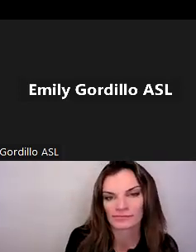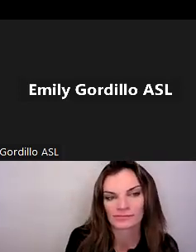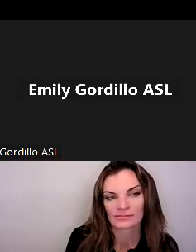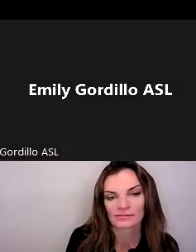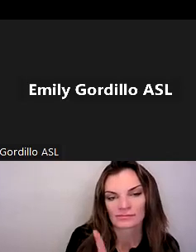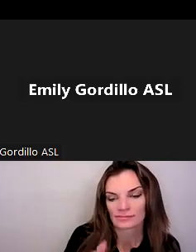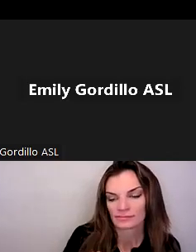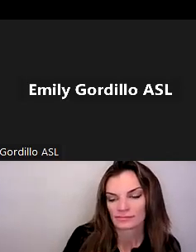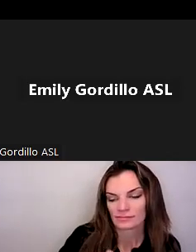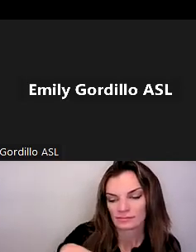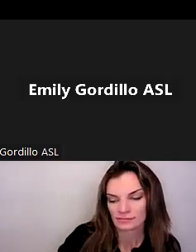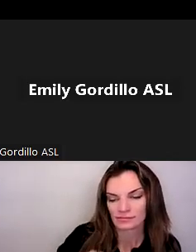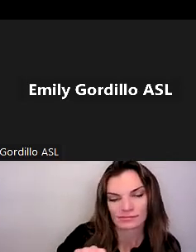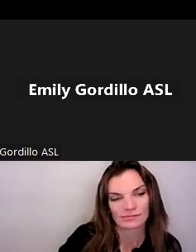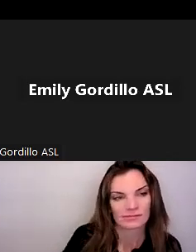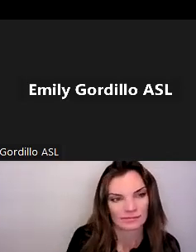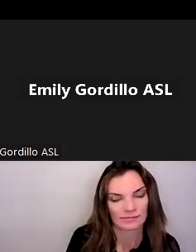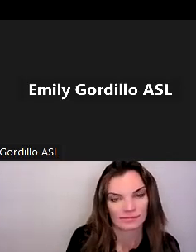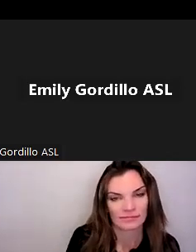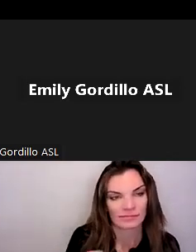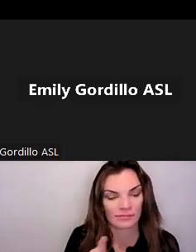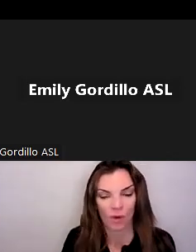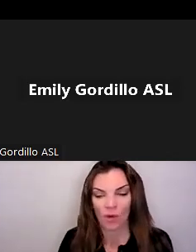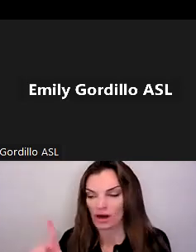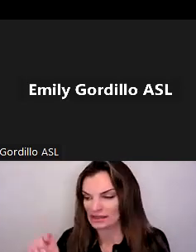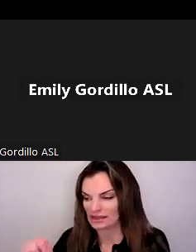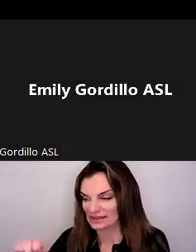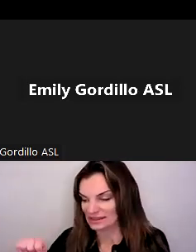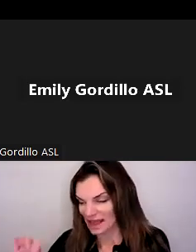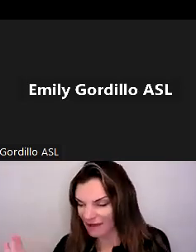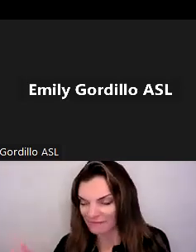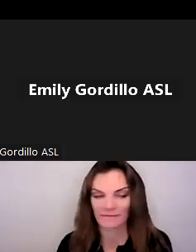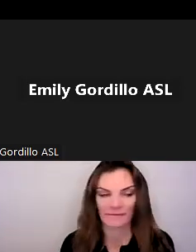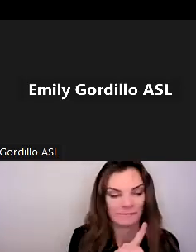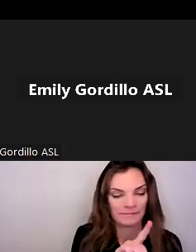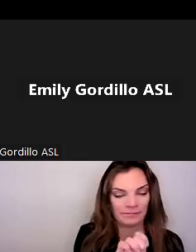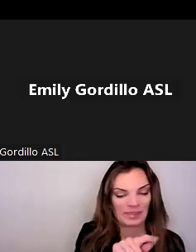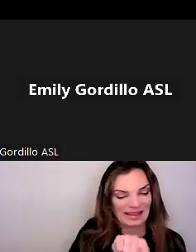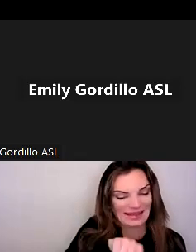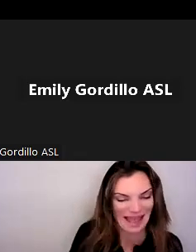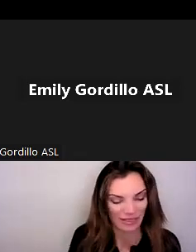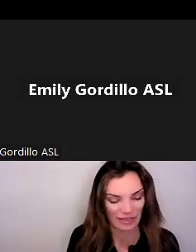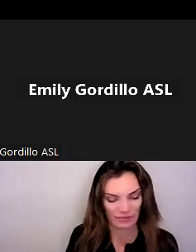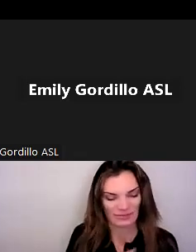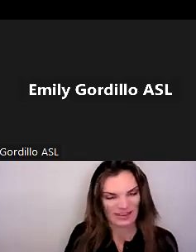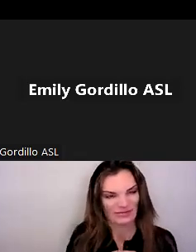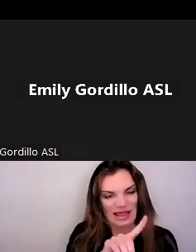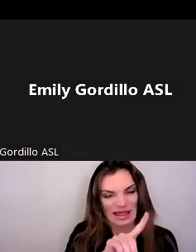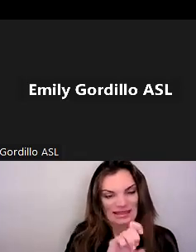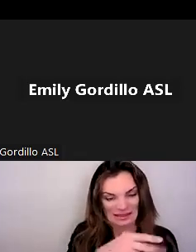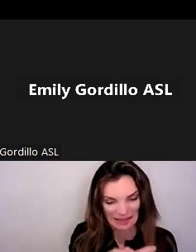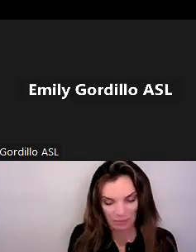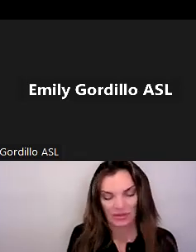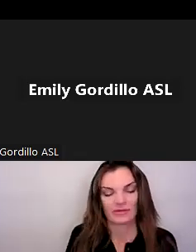depth with a P? Is it deaf with an F? Is it death with a TH, the sound? Those